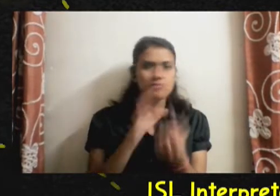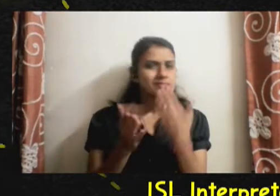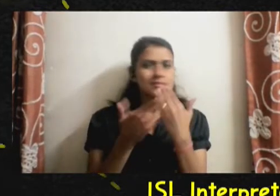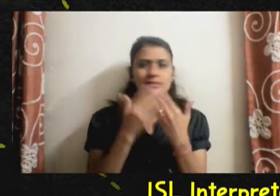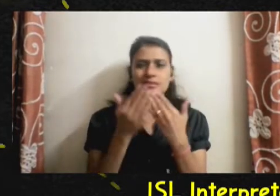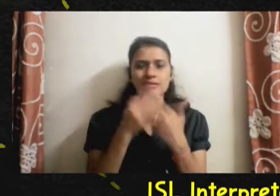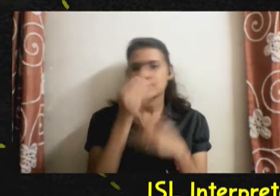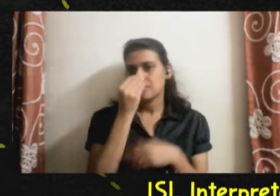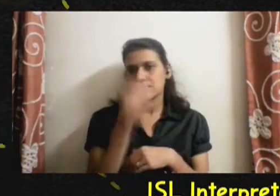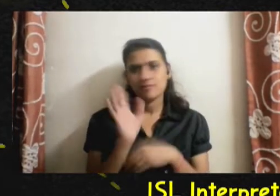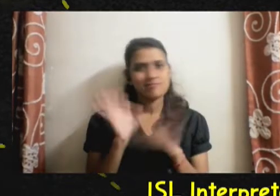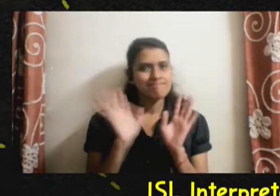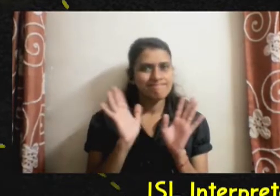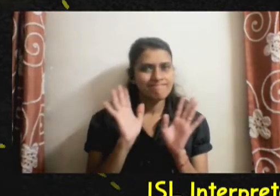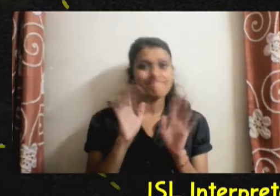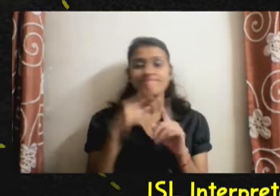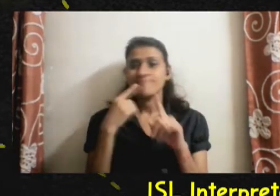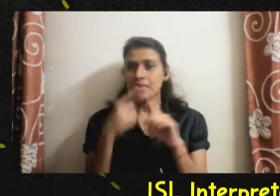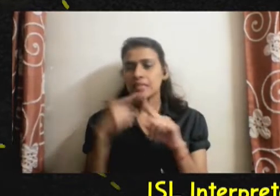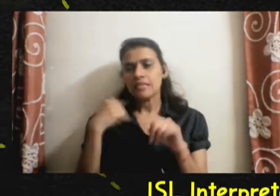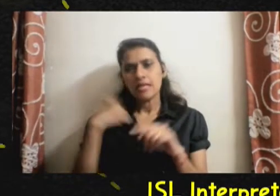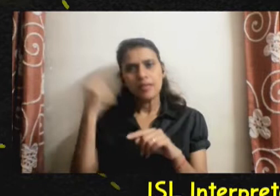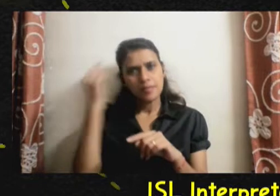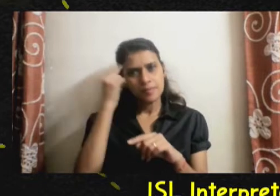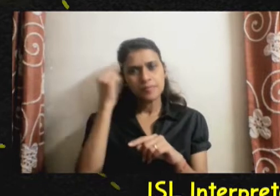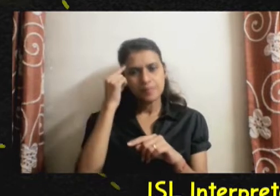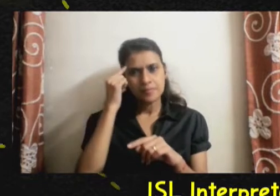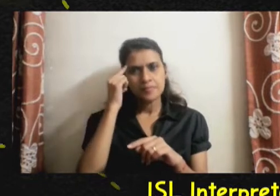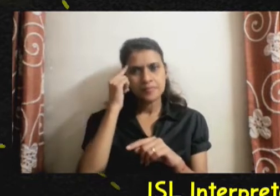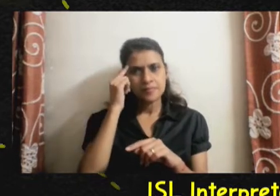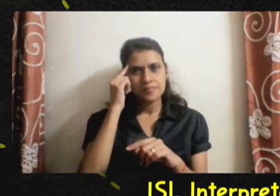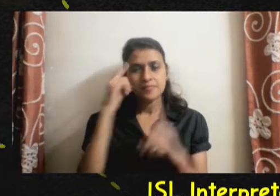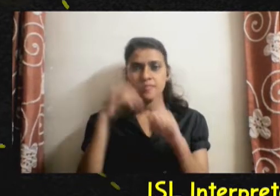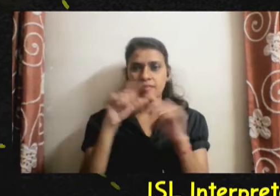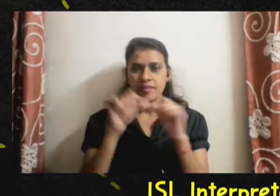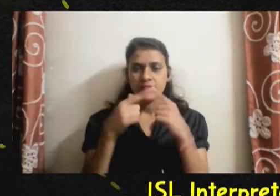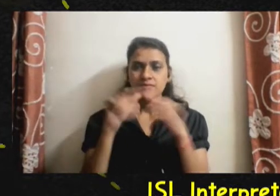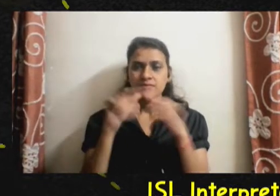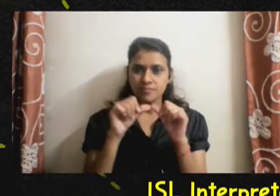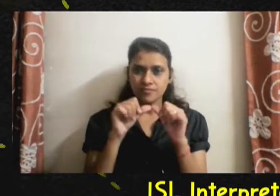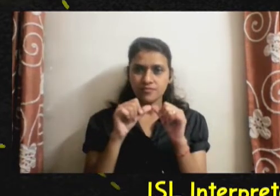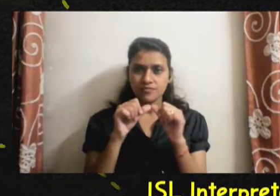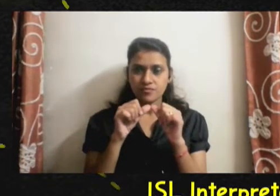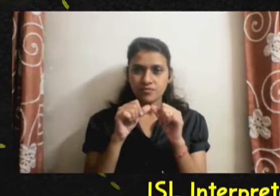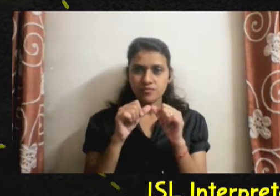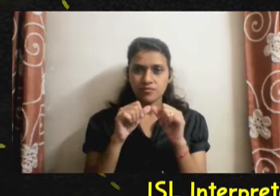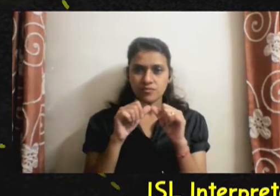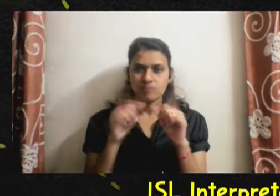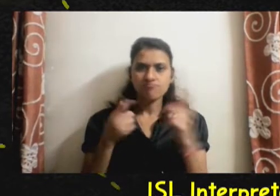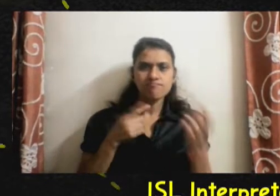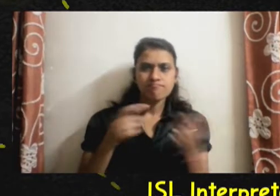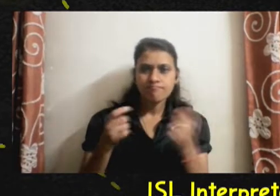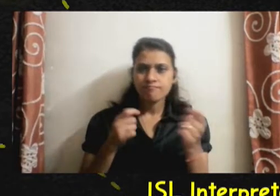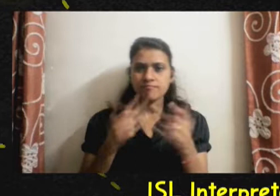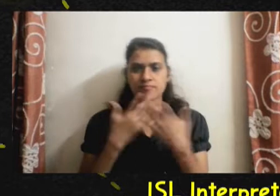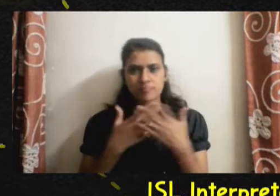surmountable. And I'm also thinking between the data that Biva is accessing, Quilt is accessing, and the